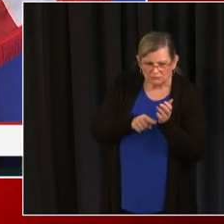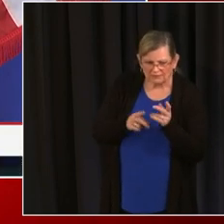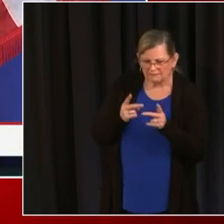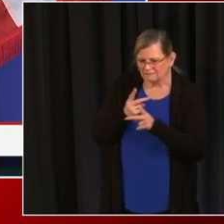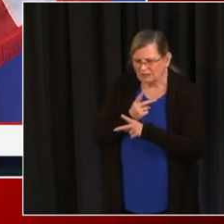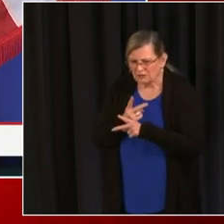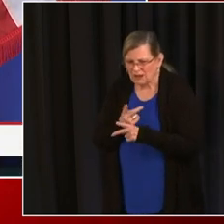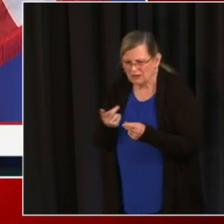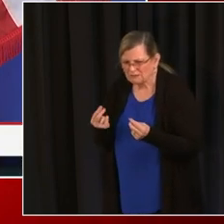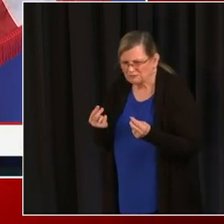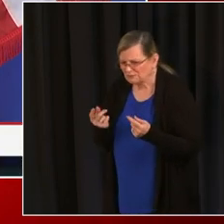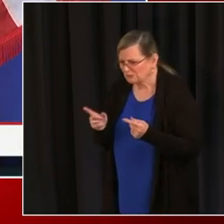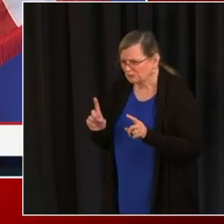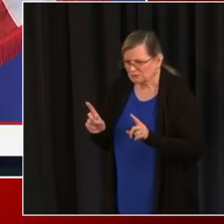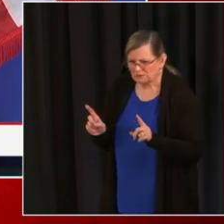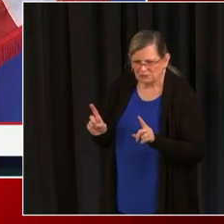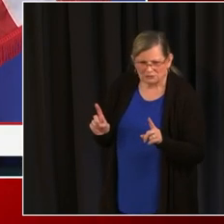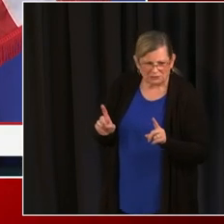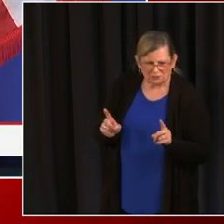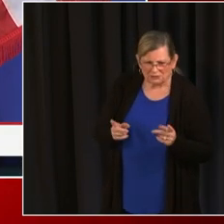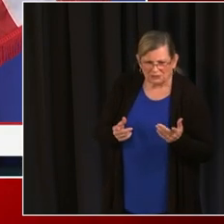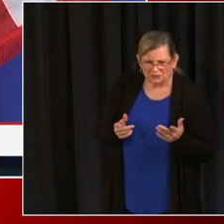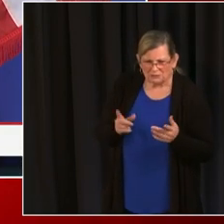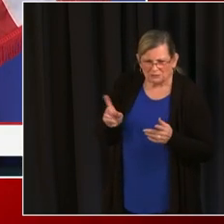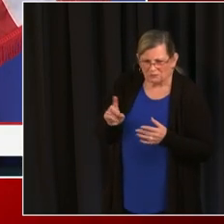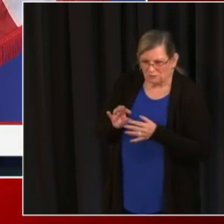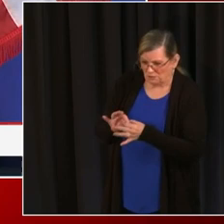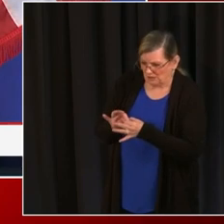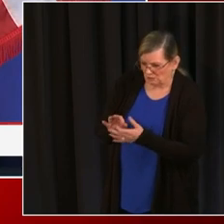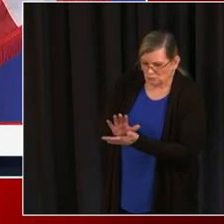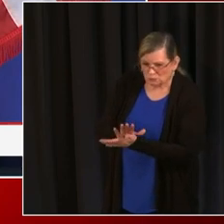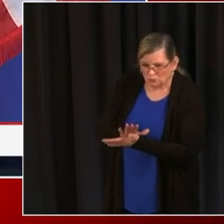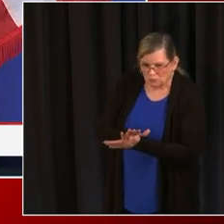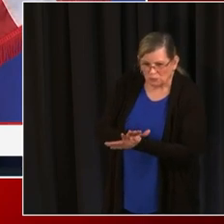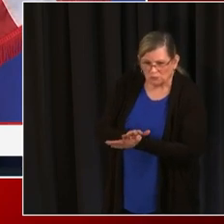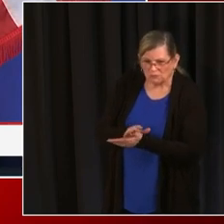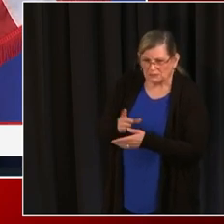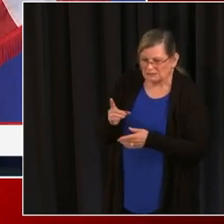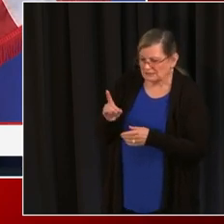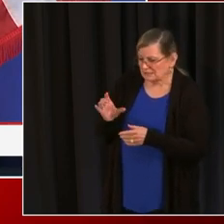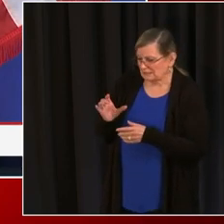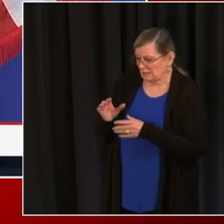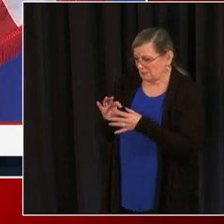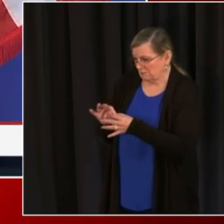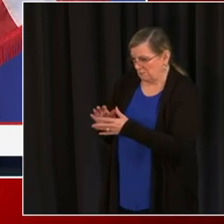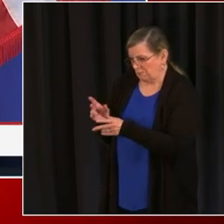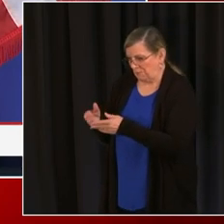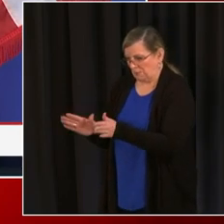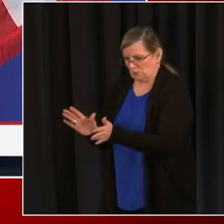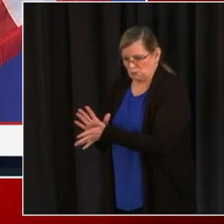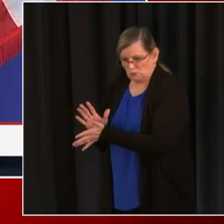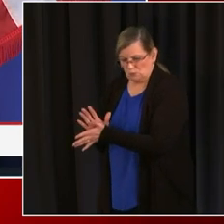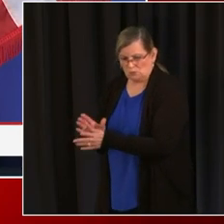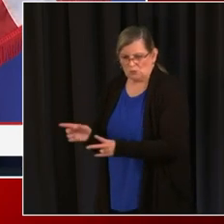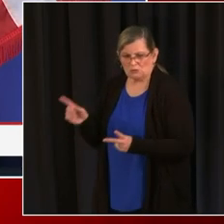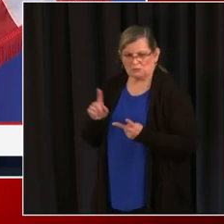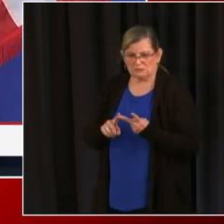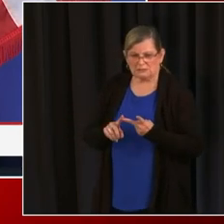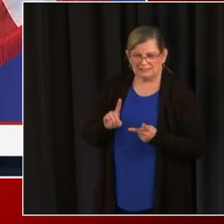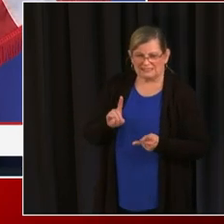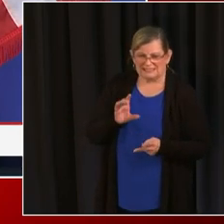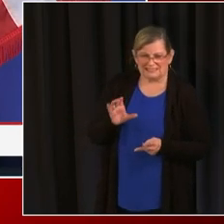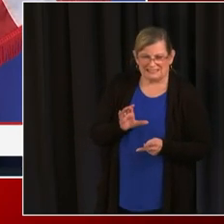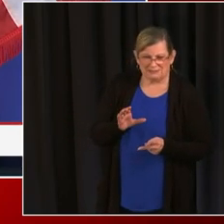going to see more activities related to schools, certainly with DC public schools, and I'm calling on the public charter schools to